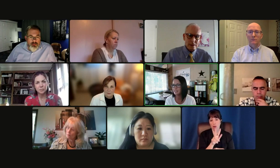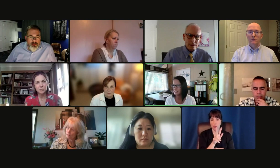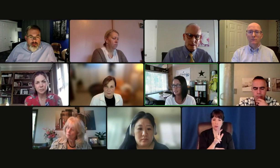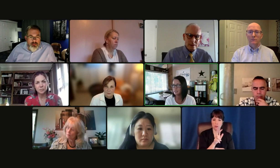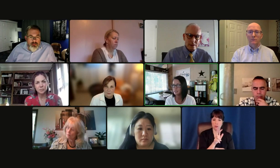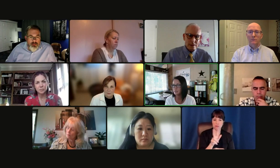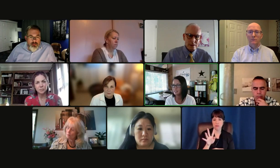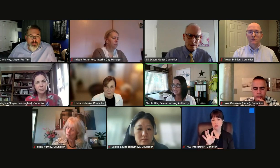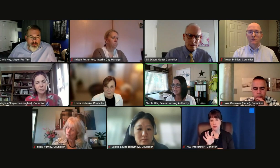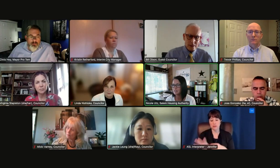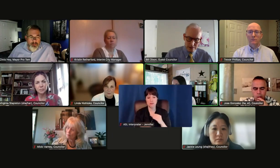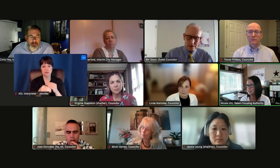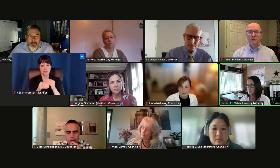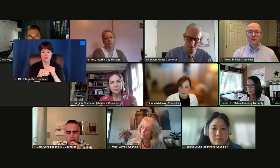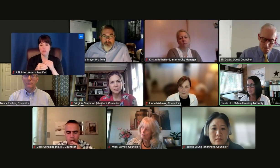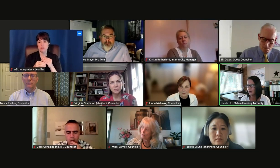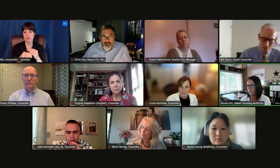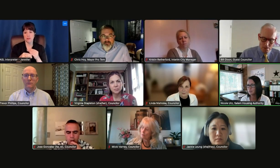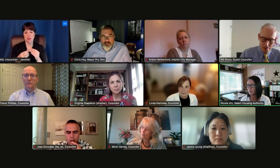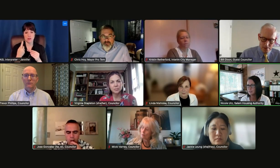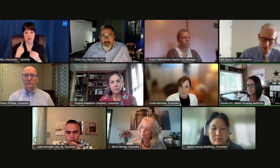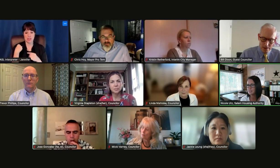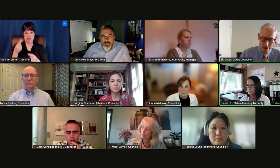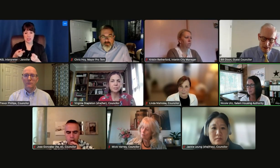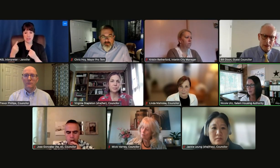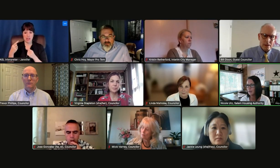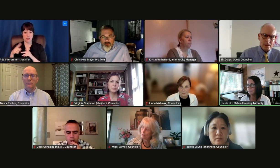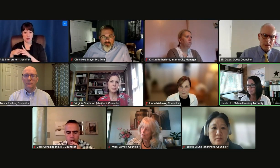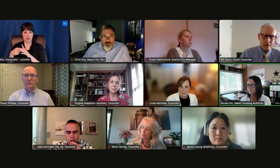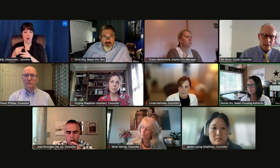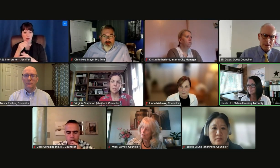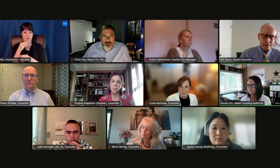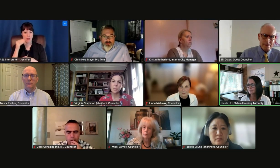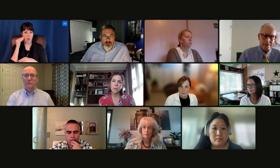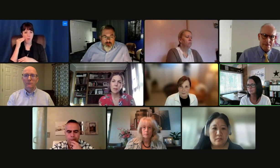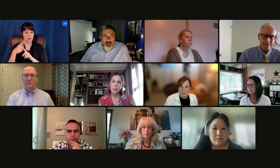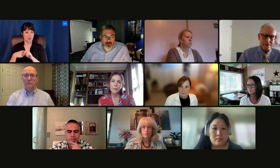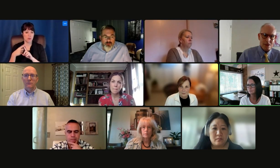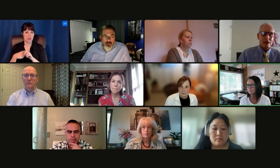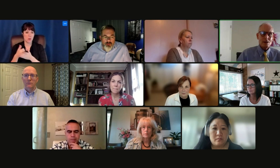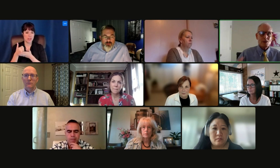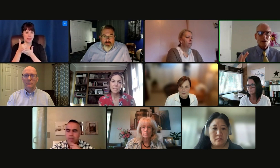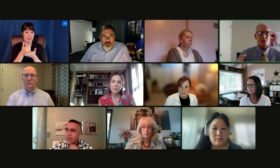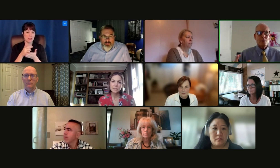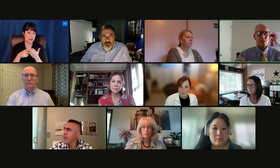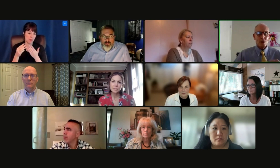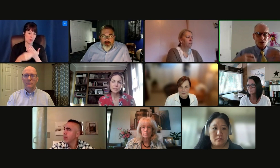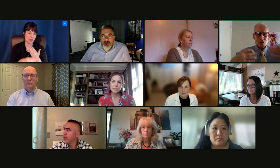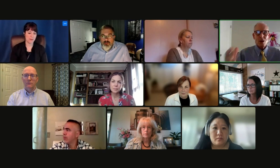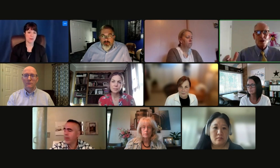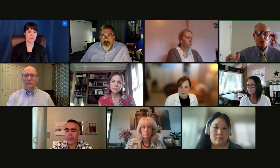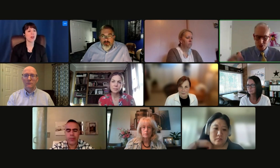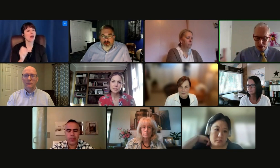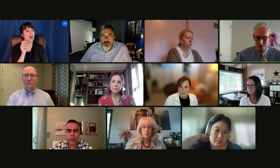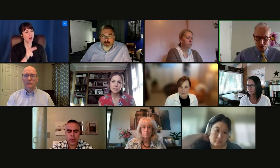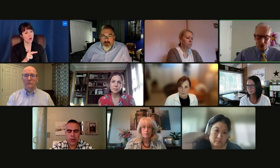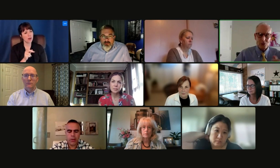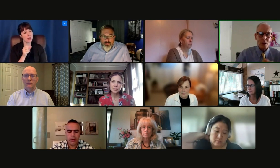300 to 400 additional since the start of the Homeless Rental Assistance Program. Okay, so those are